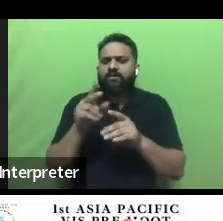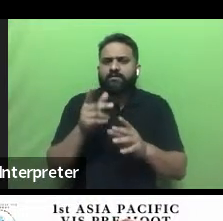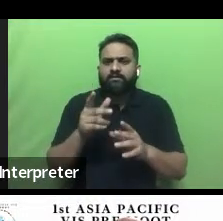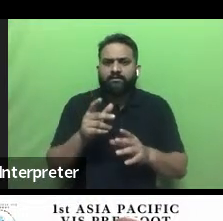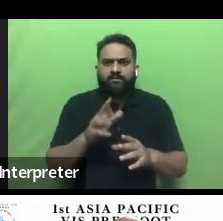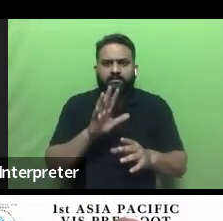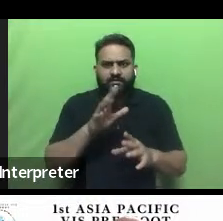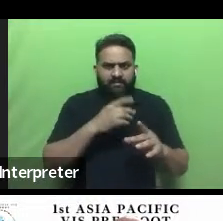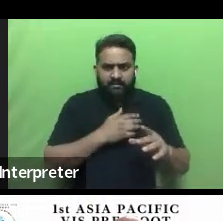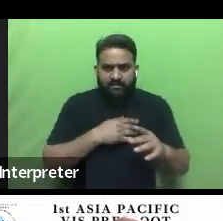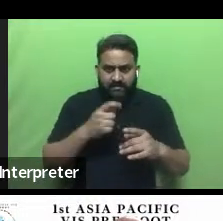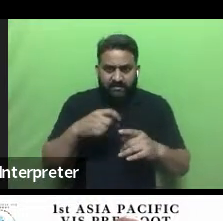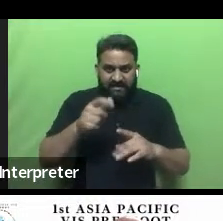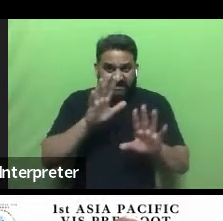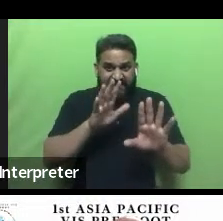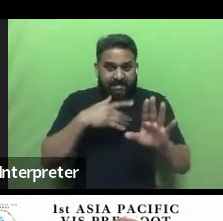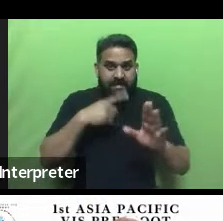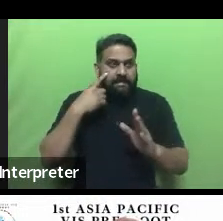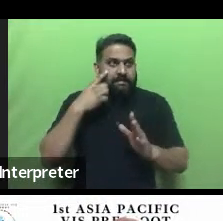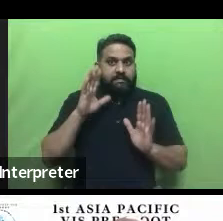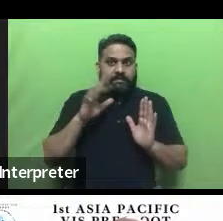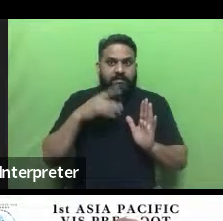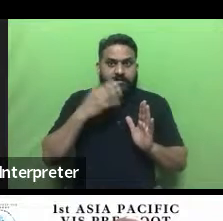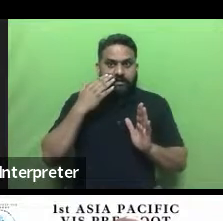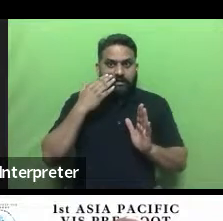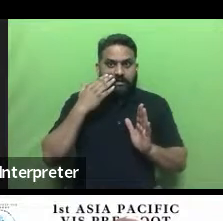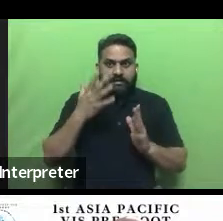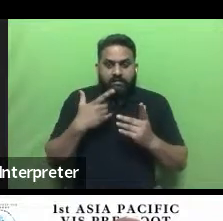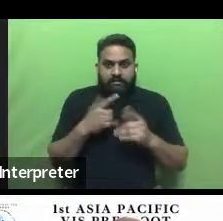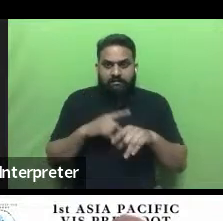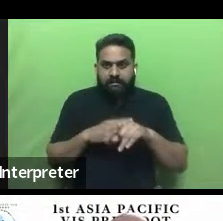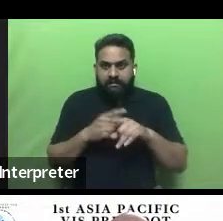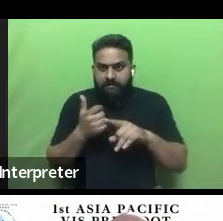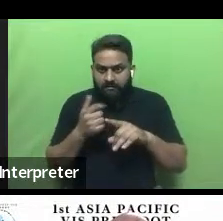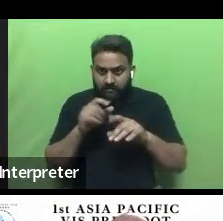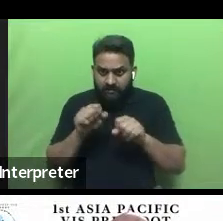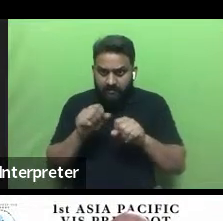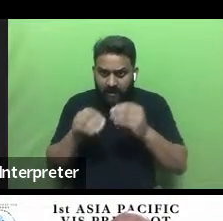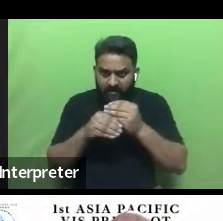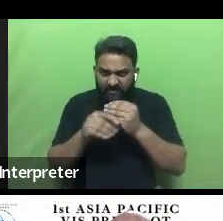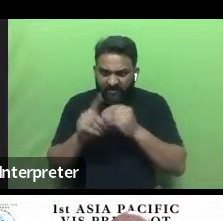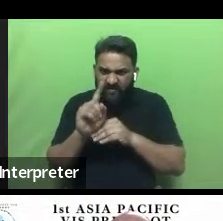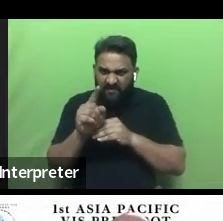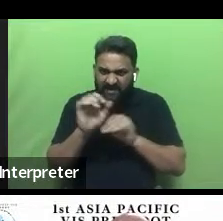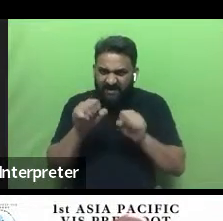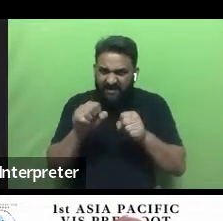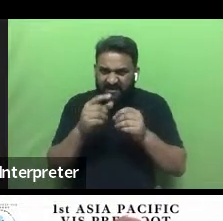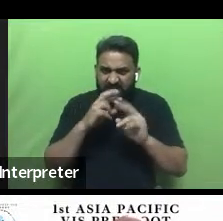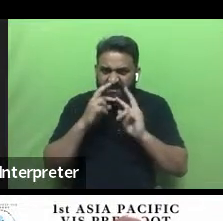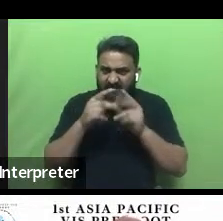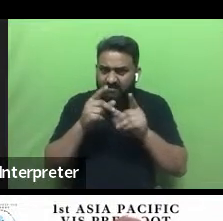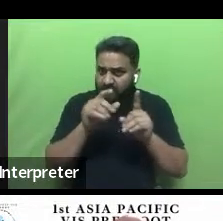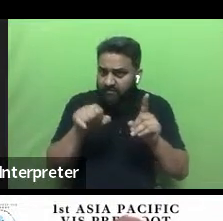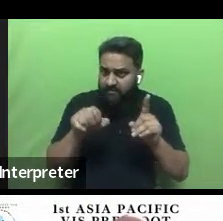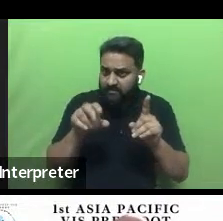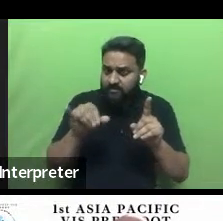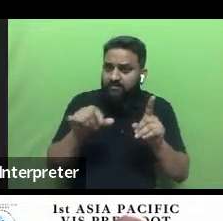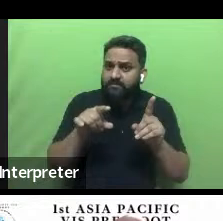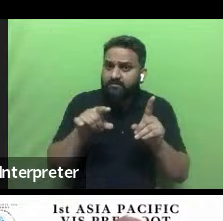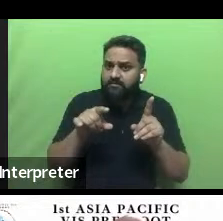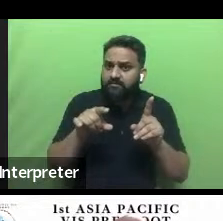Madam President, I do note that I am about to exhaust my time. If I may get additional 1 minute to answer Mr. Arbitrator's question and